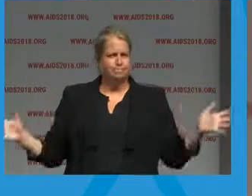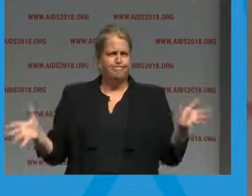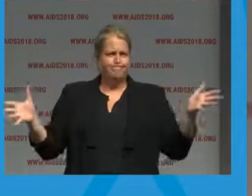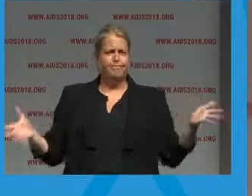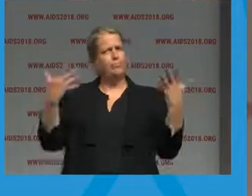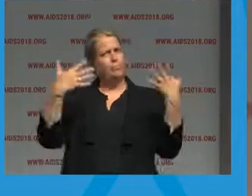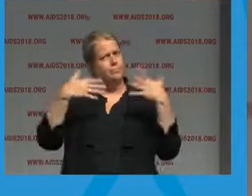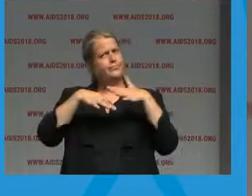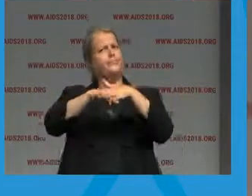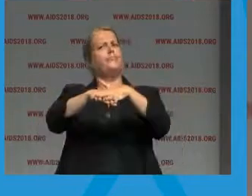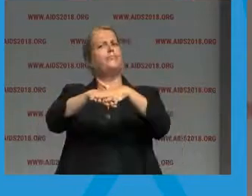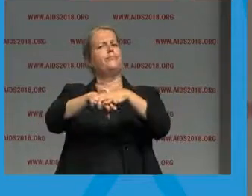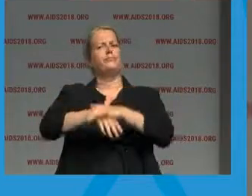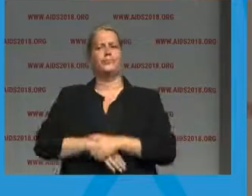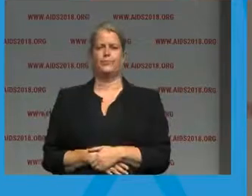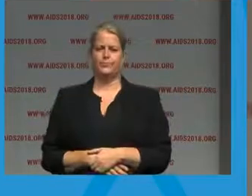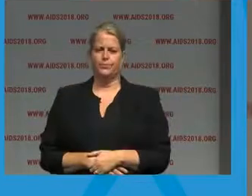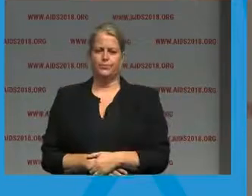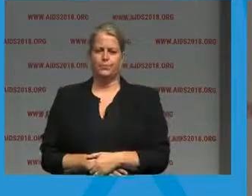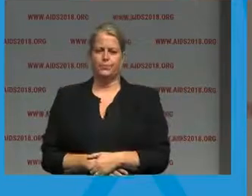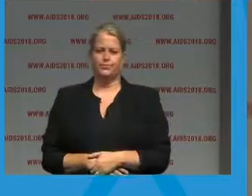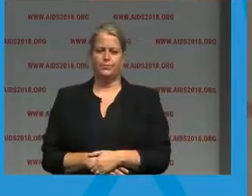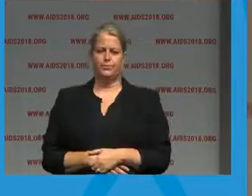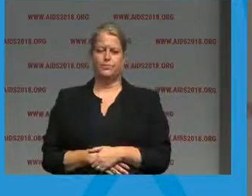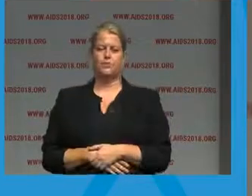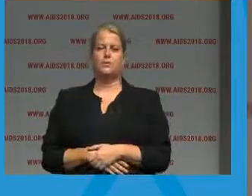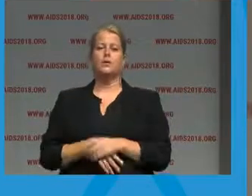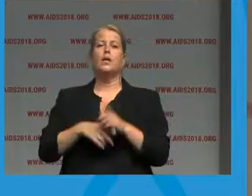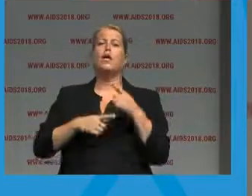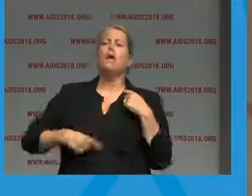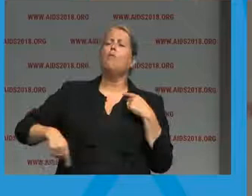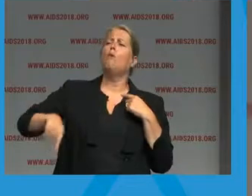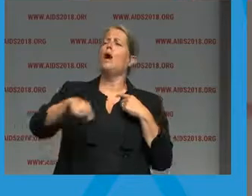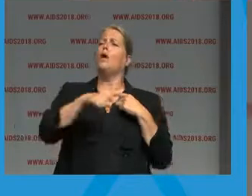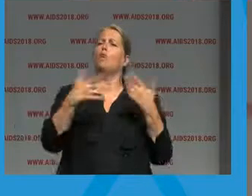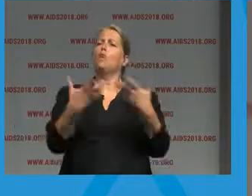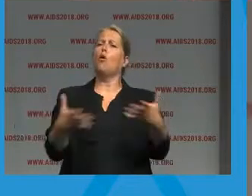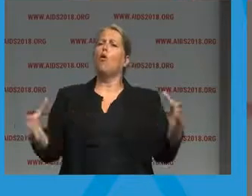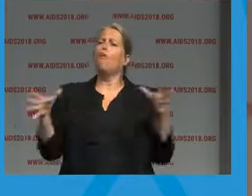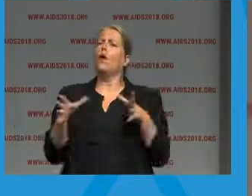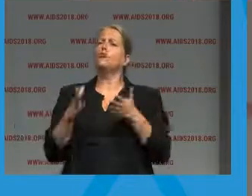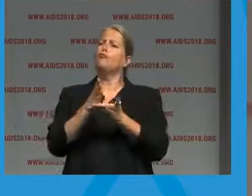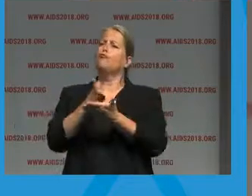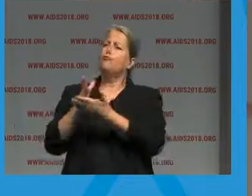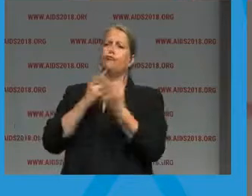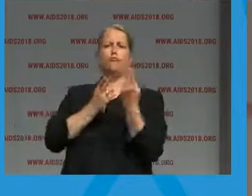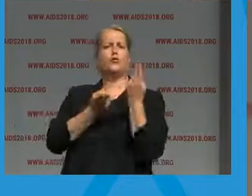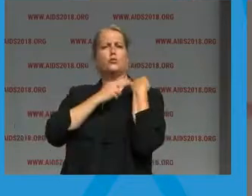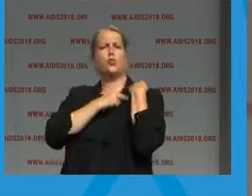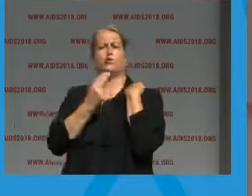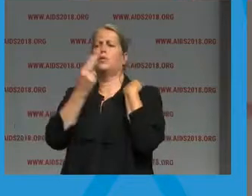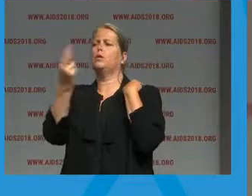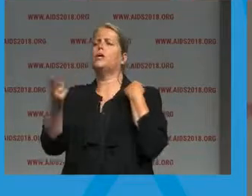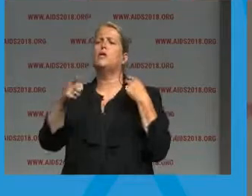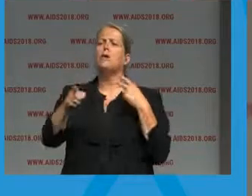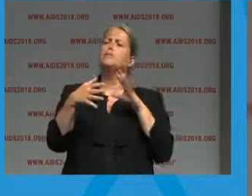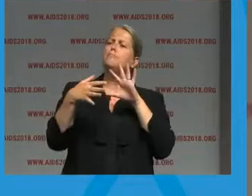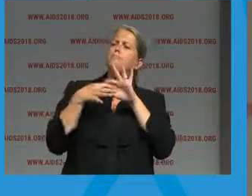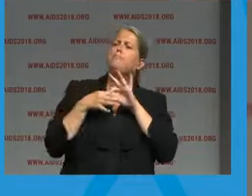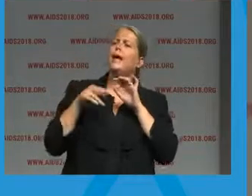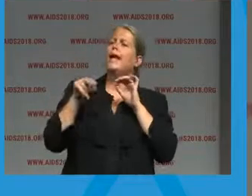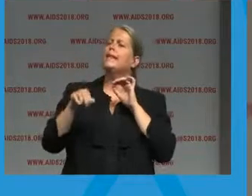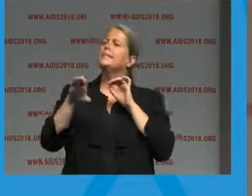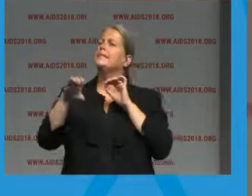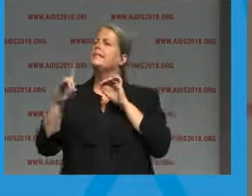prepare ourselves as a collective shared responsibility to engage the NCDs and move to universal health